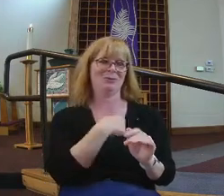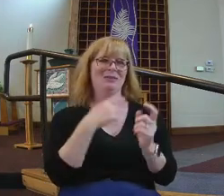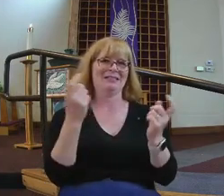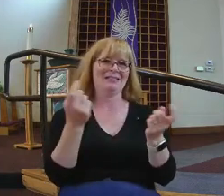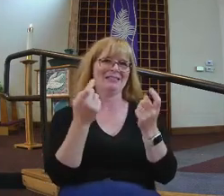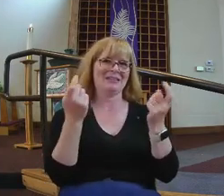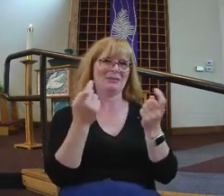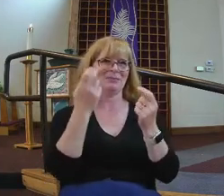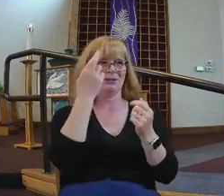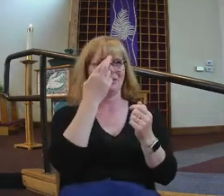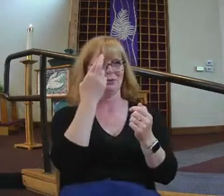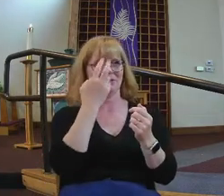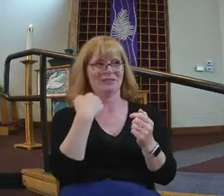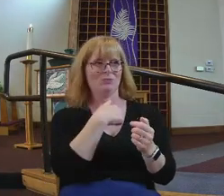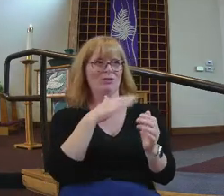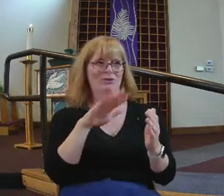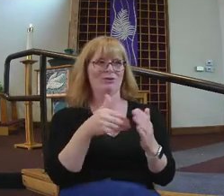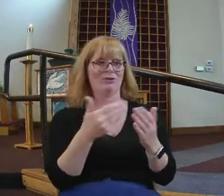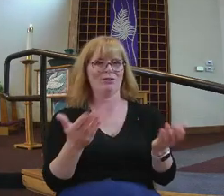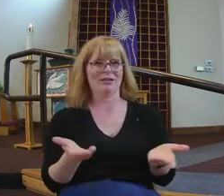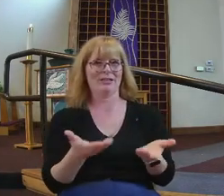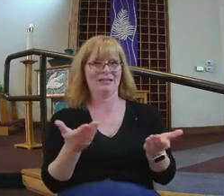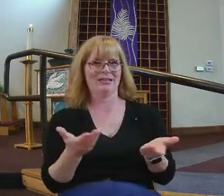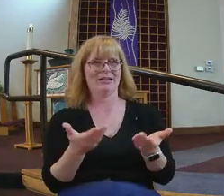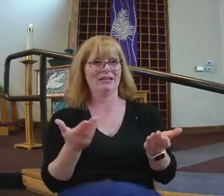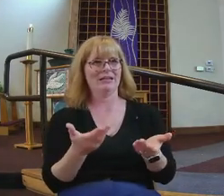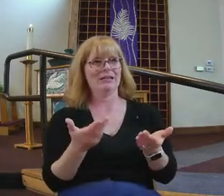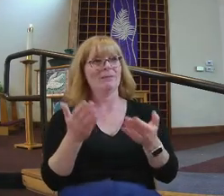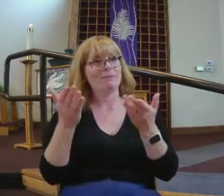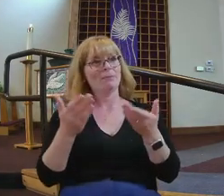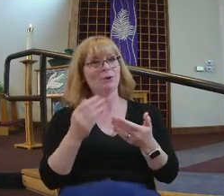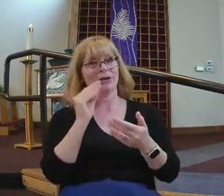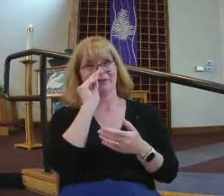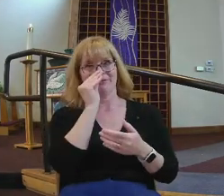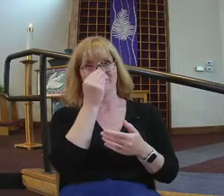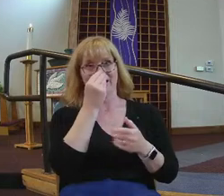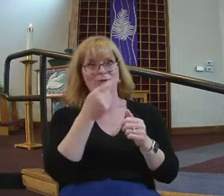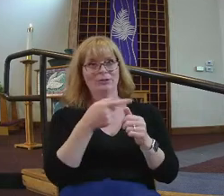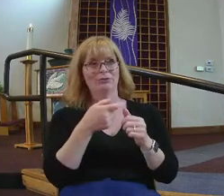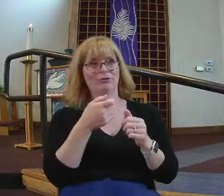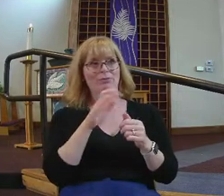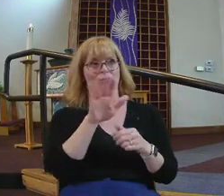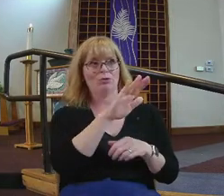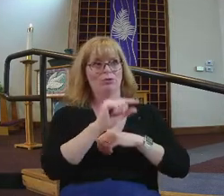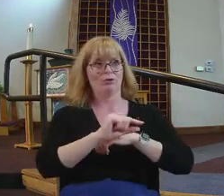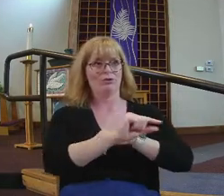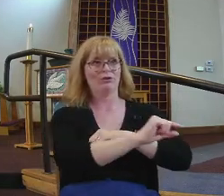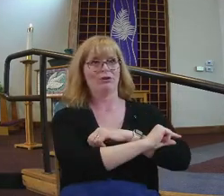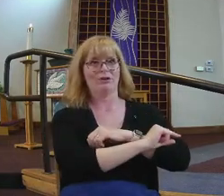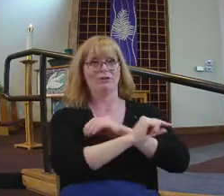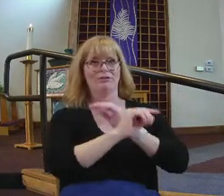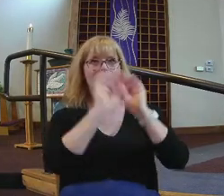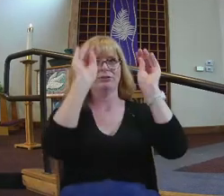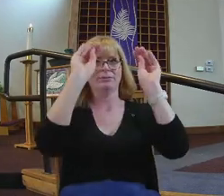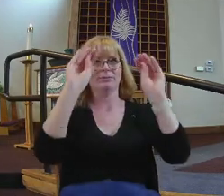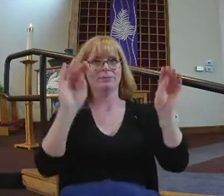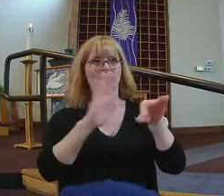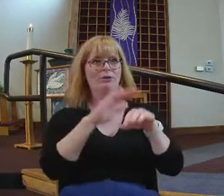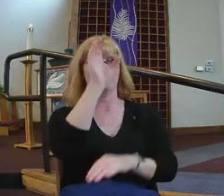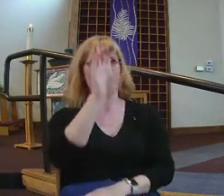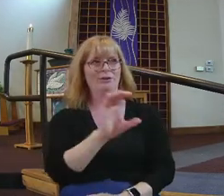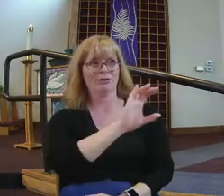here, Jesus' resurrection. Bring some flowers from your garden to help flower the cross as well. All right, and